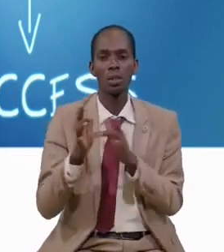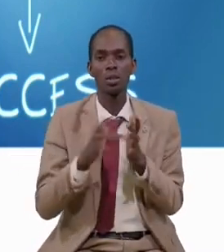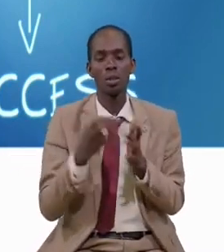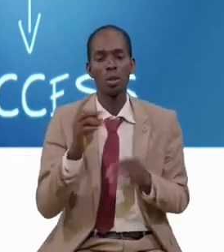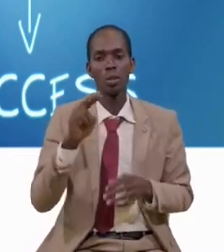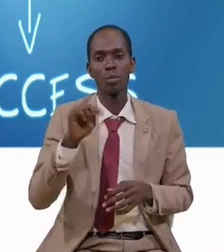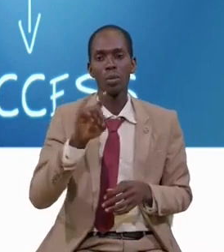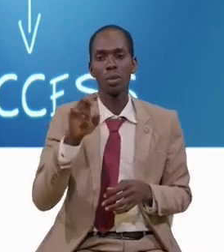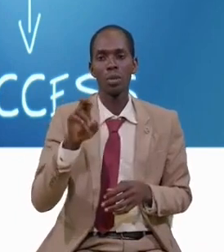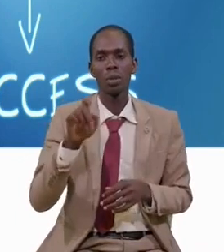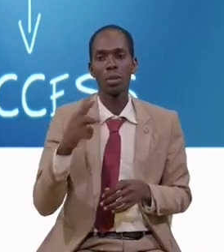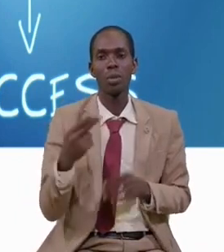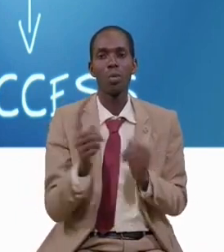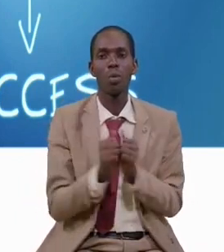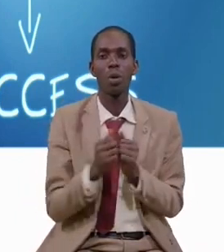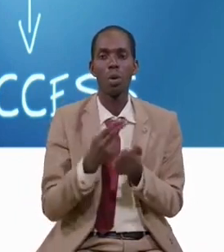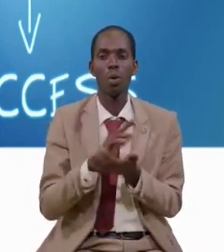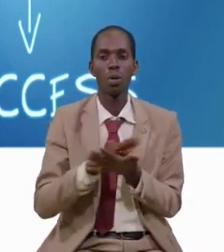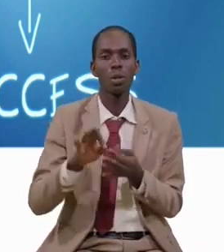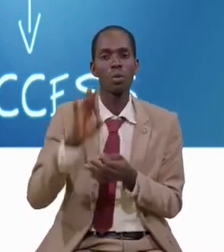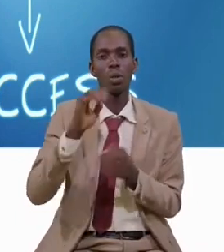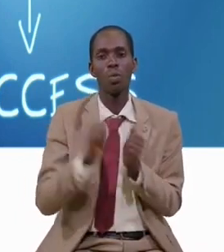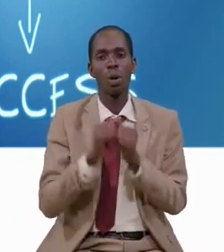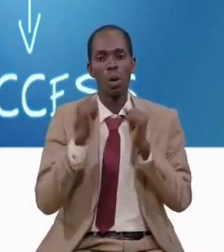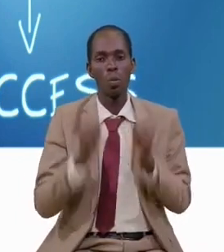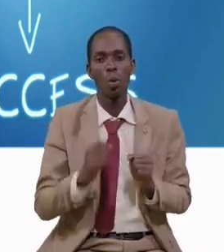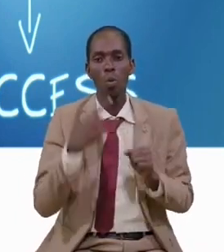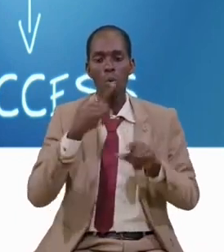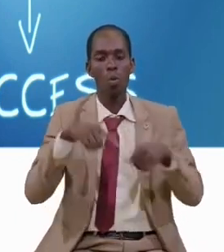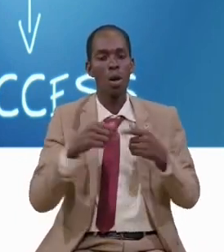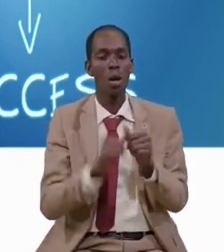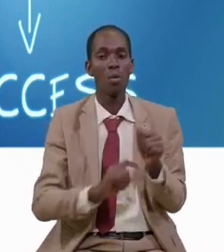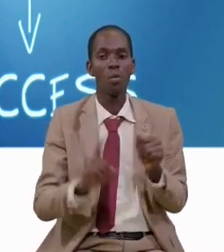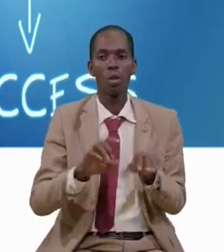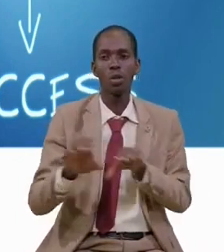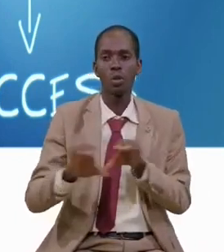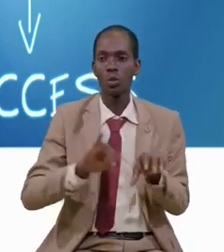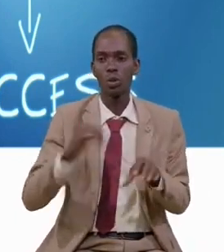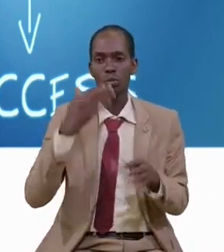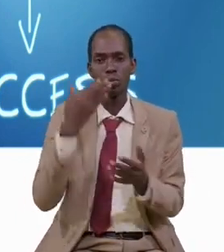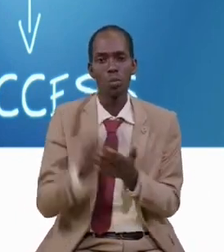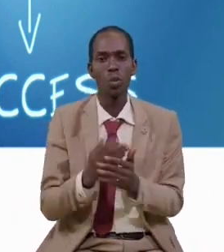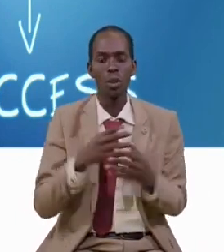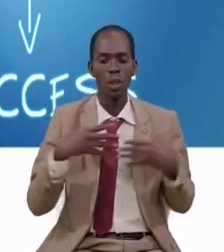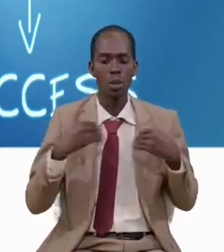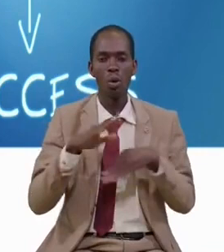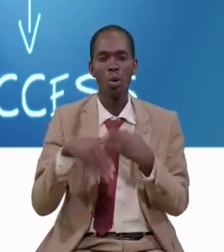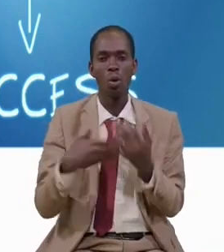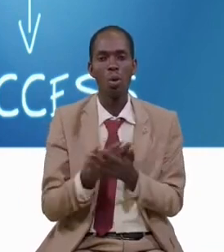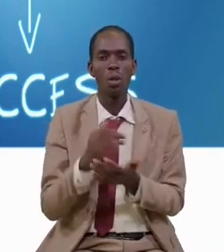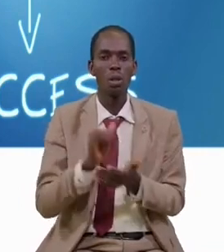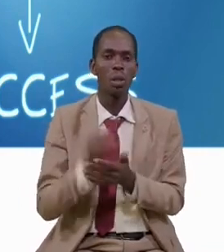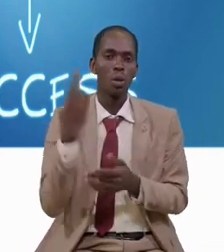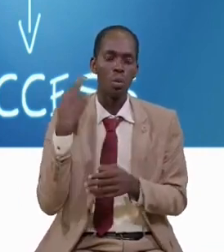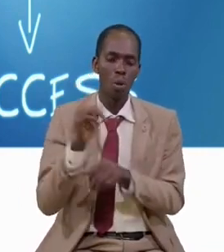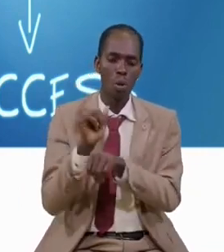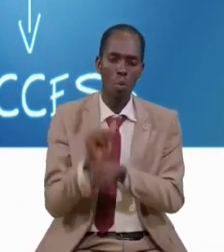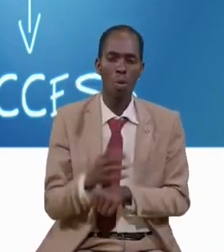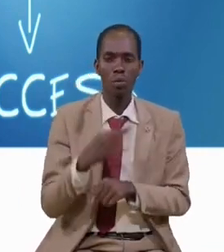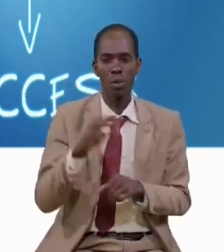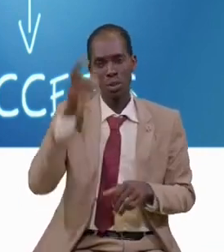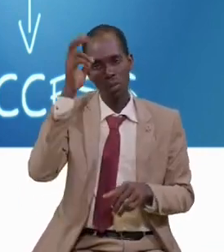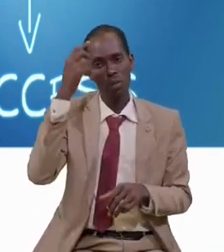and with power, who went about doing good and healing all that were oppressed of the devil, for God was with him.